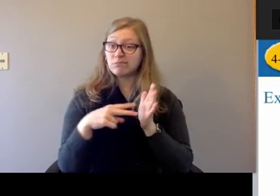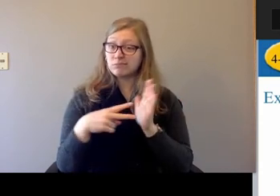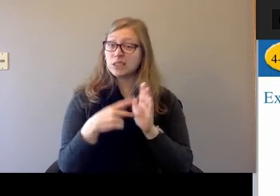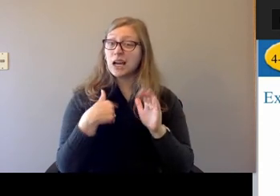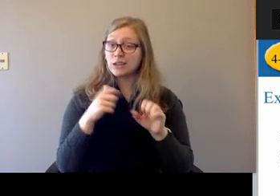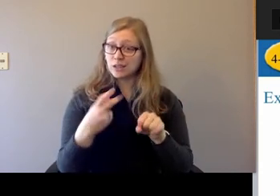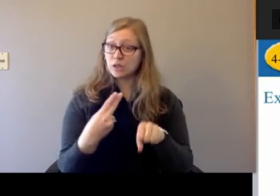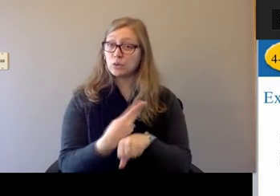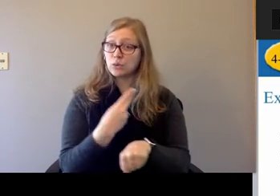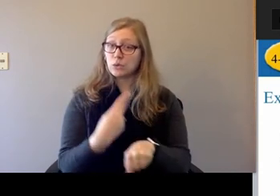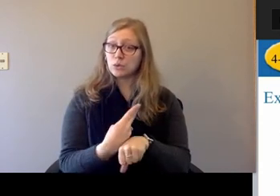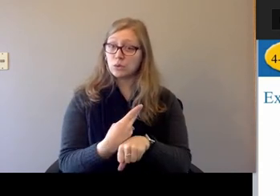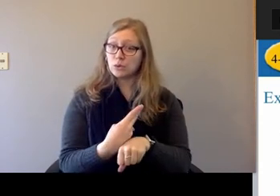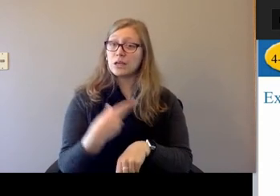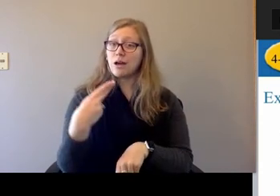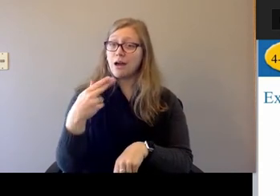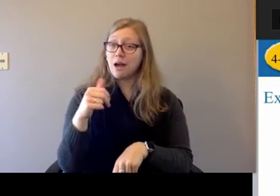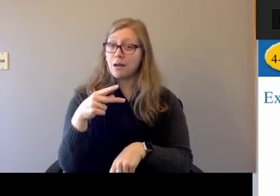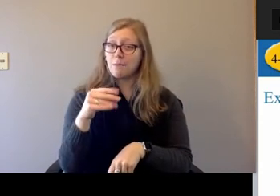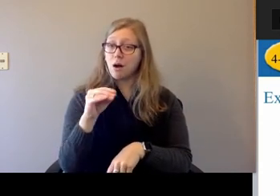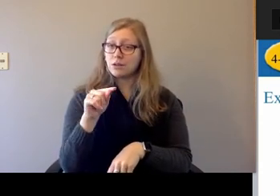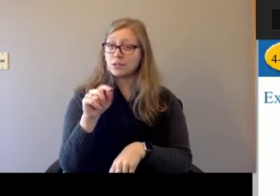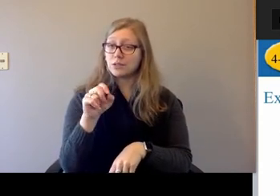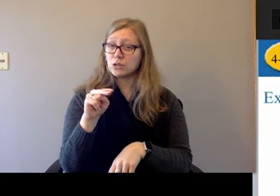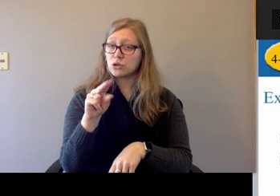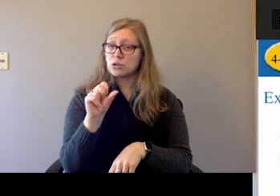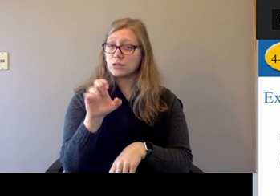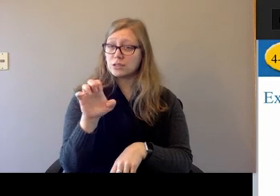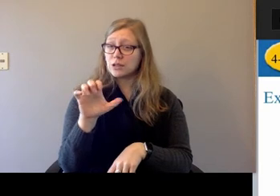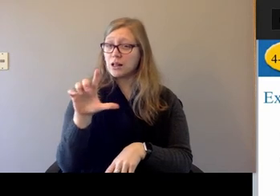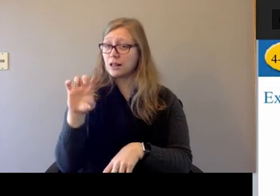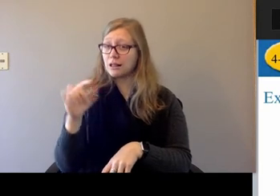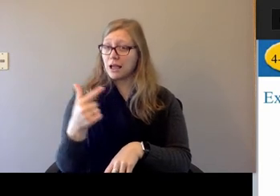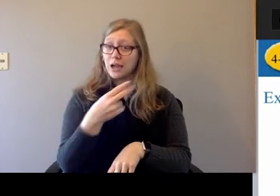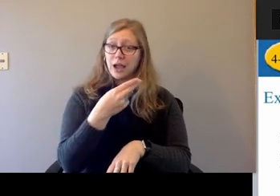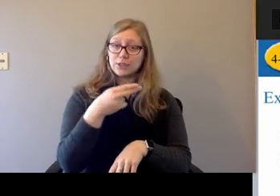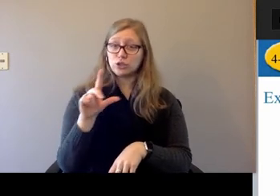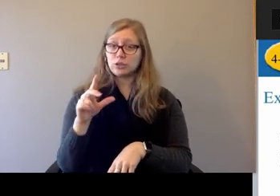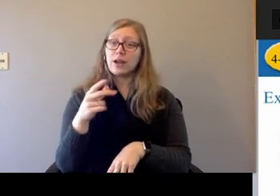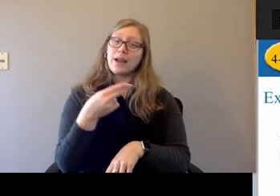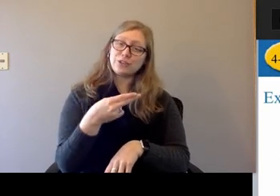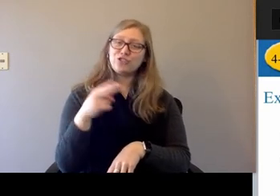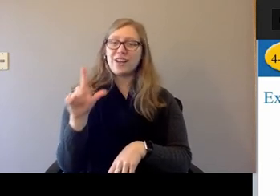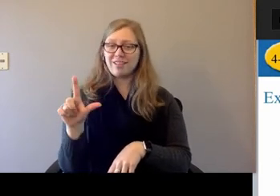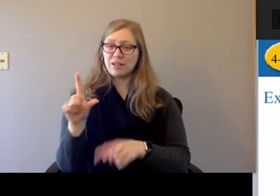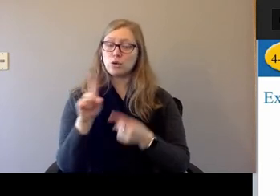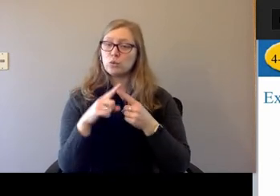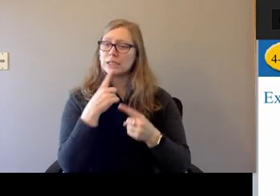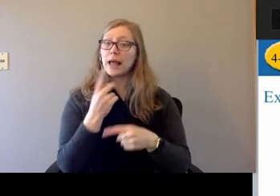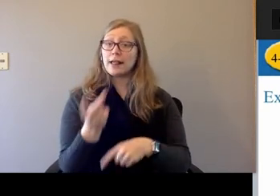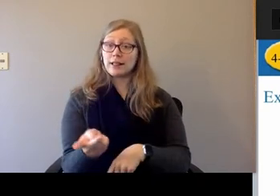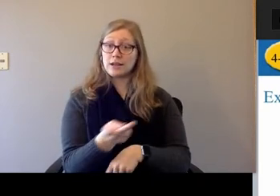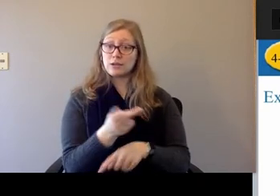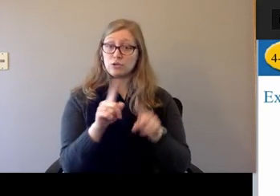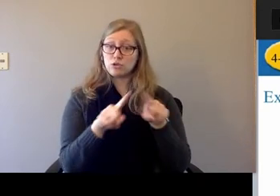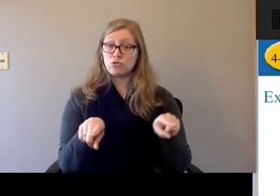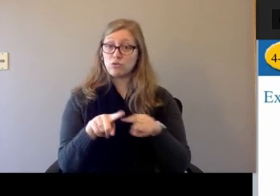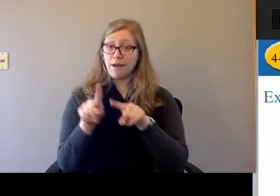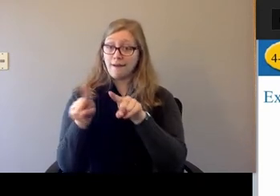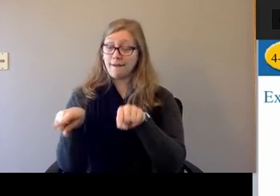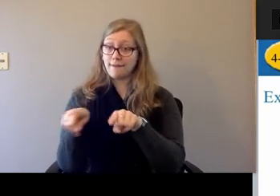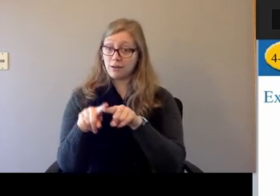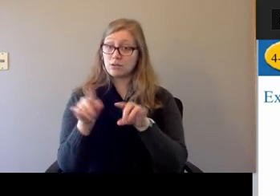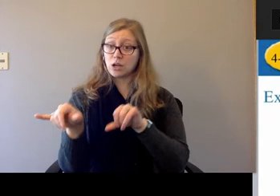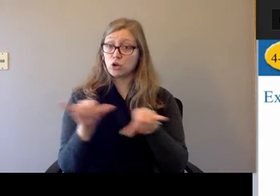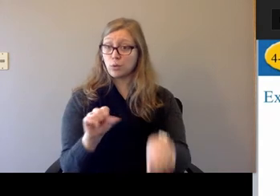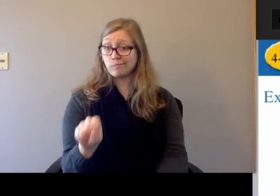use hypotenuse leg to say that these two triangles are congruent. So what